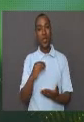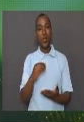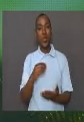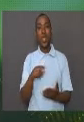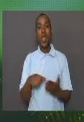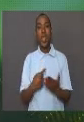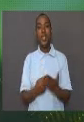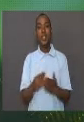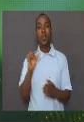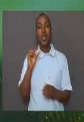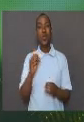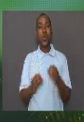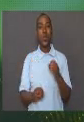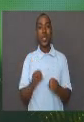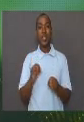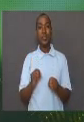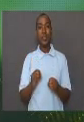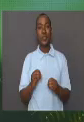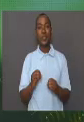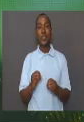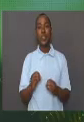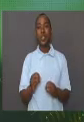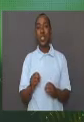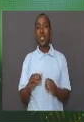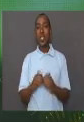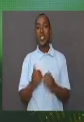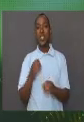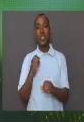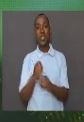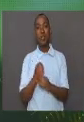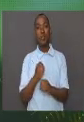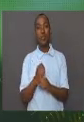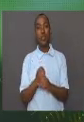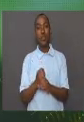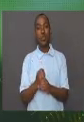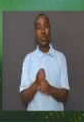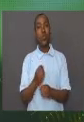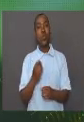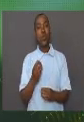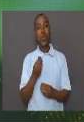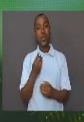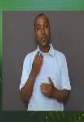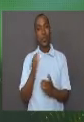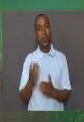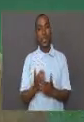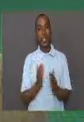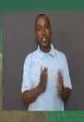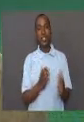these microorganisms serve a function in the production of food.